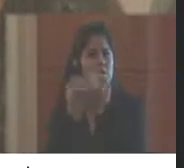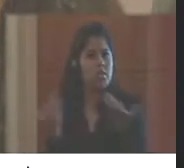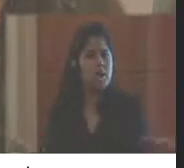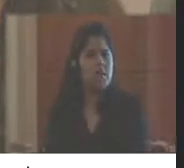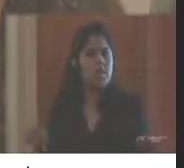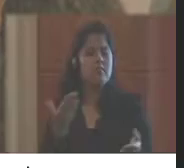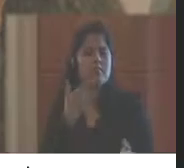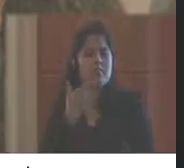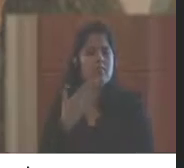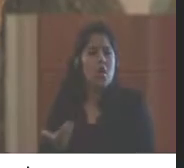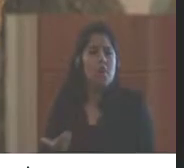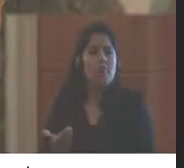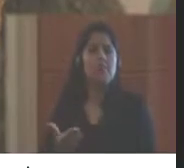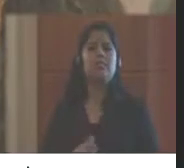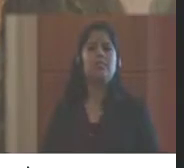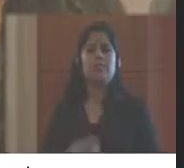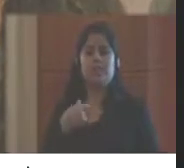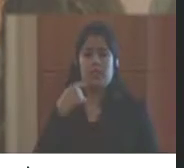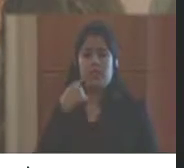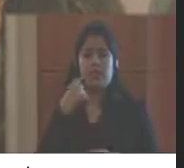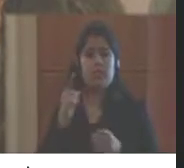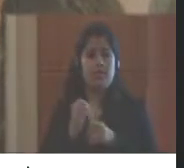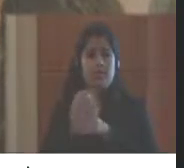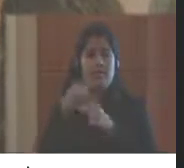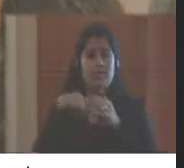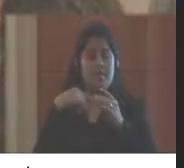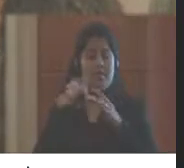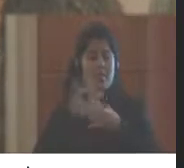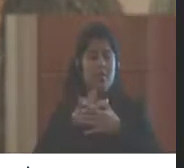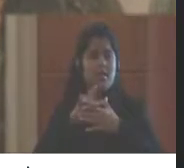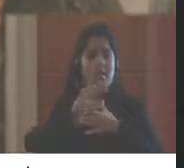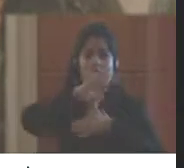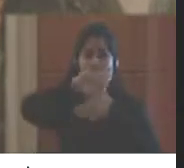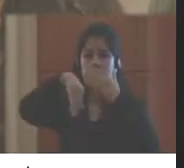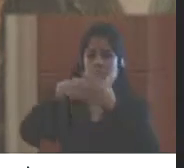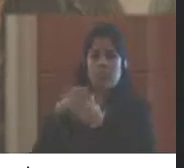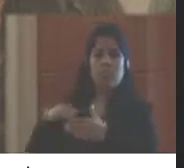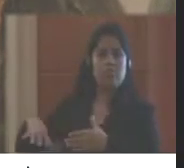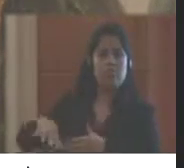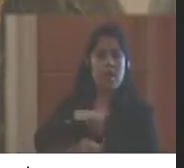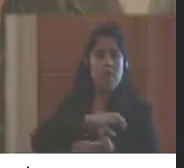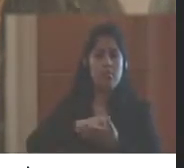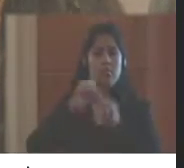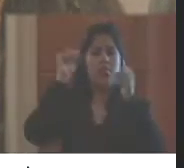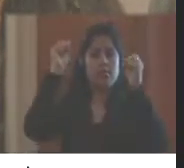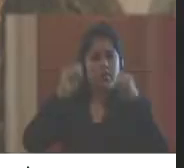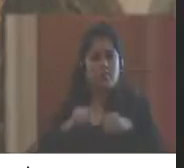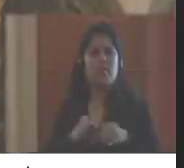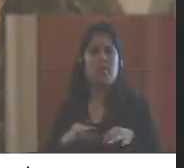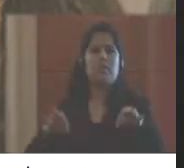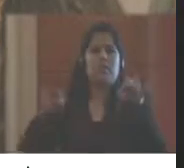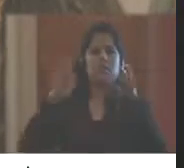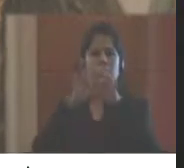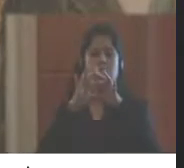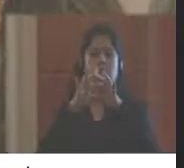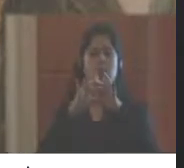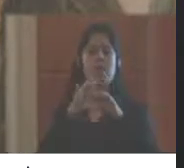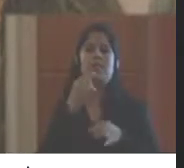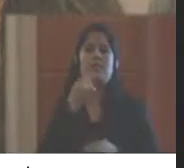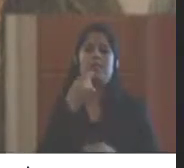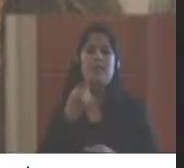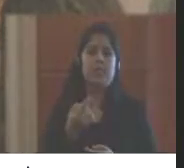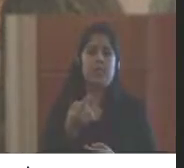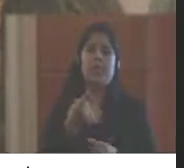So public awareness education, but the mainstreaming of risk into the education system, I know